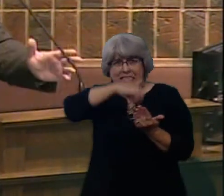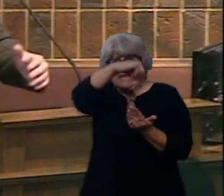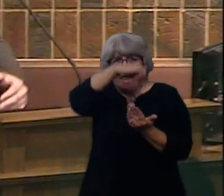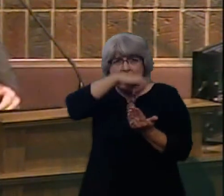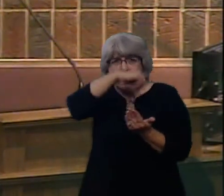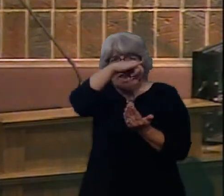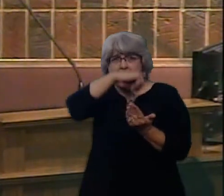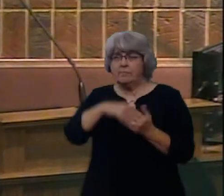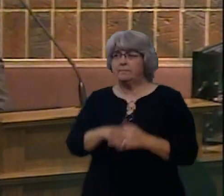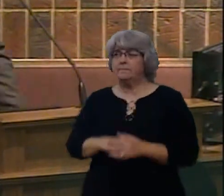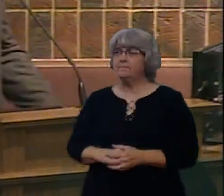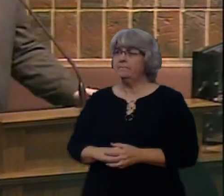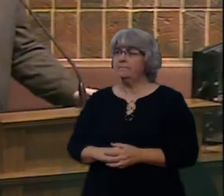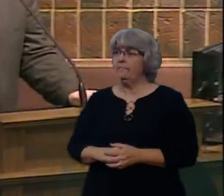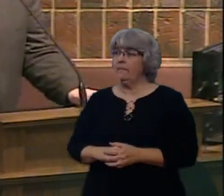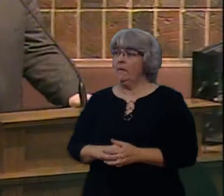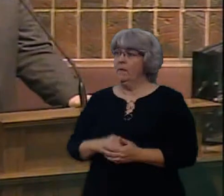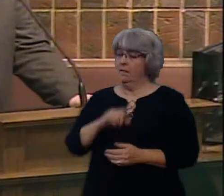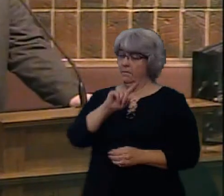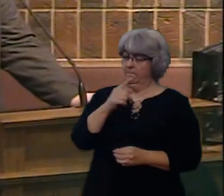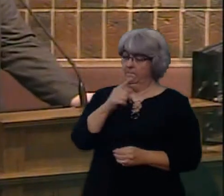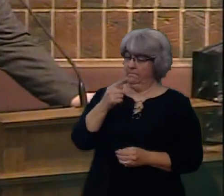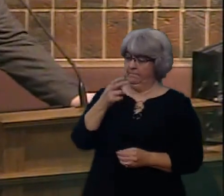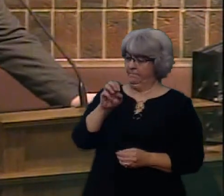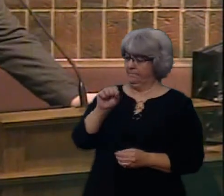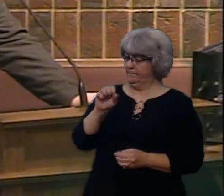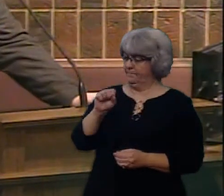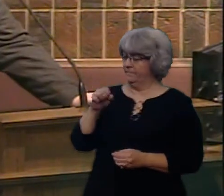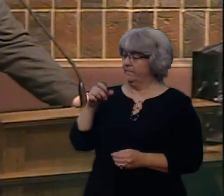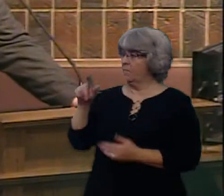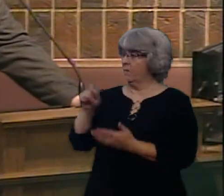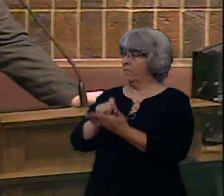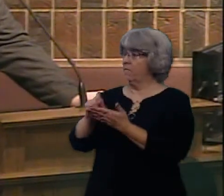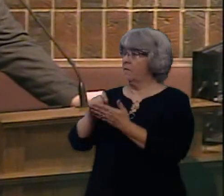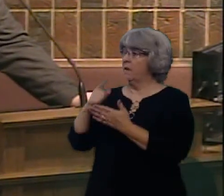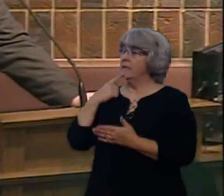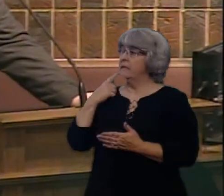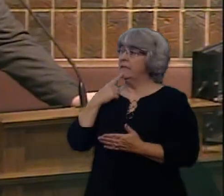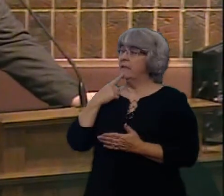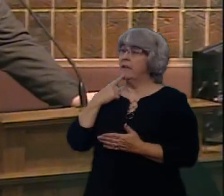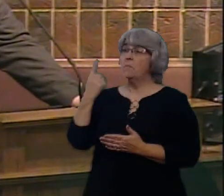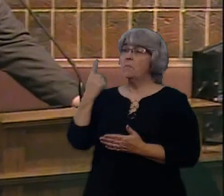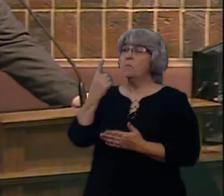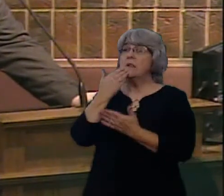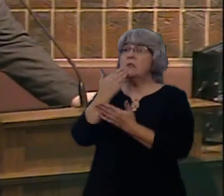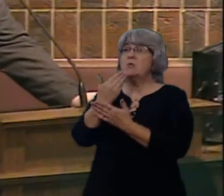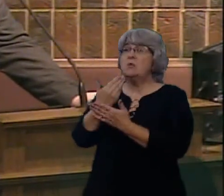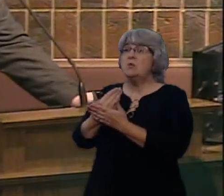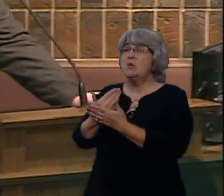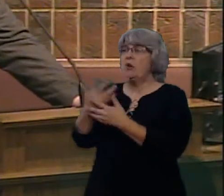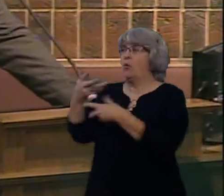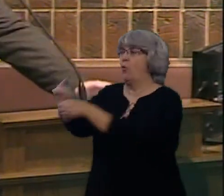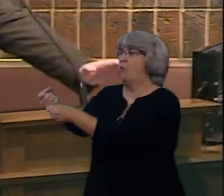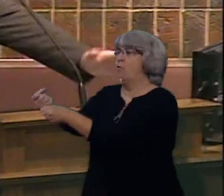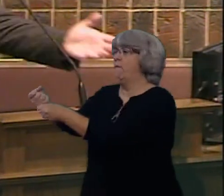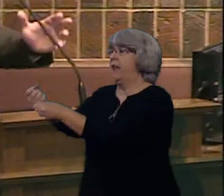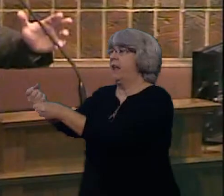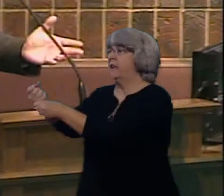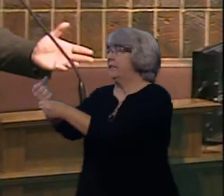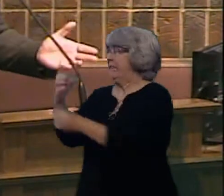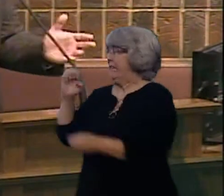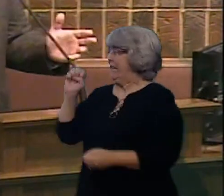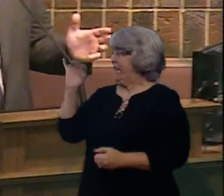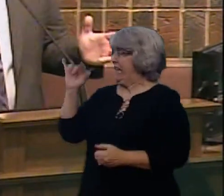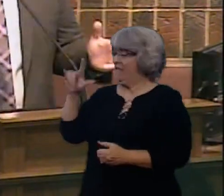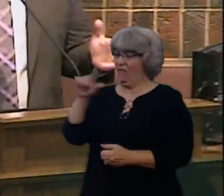Paul goes on in 1 Thessalonians and says, hold fast to what is good and abstain from evil. So, once we